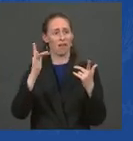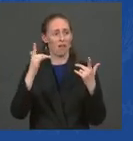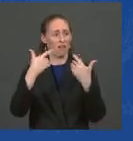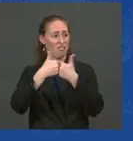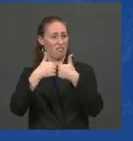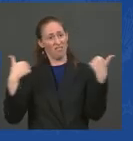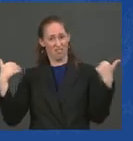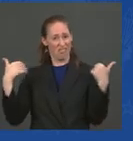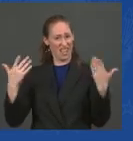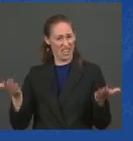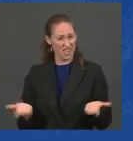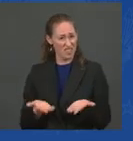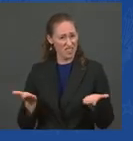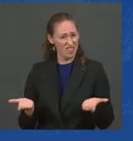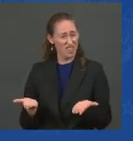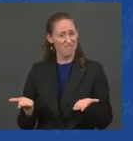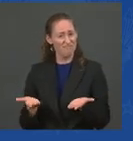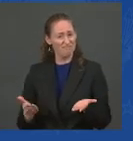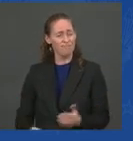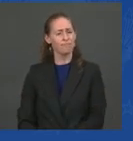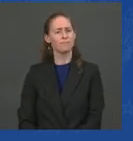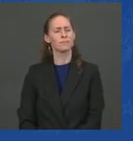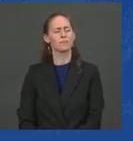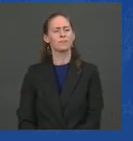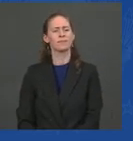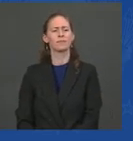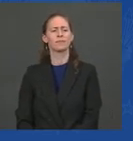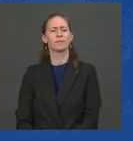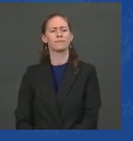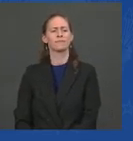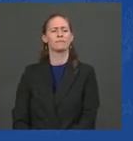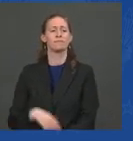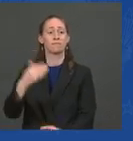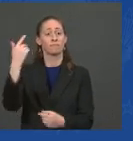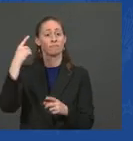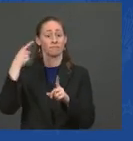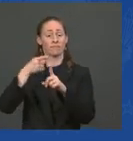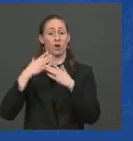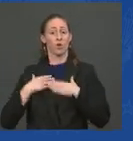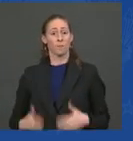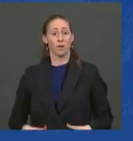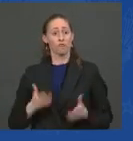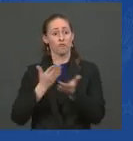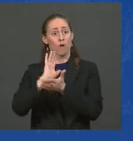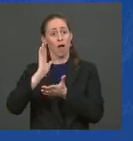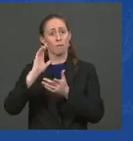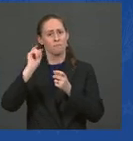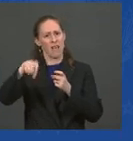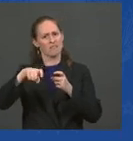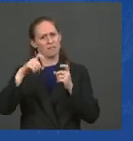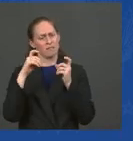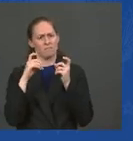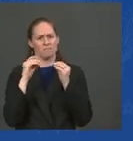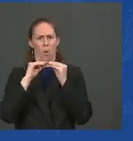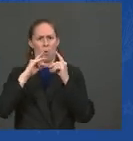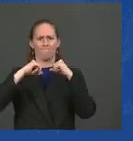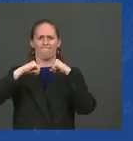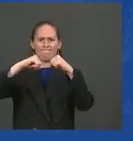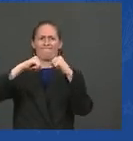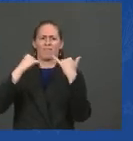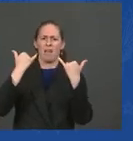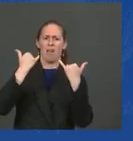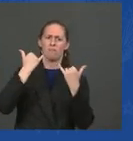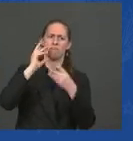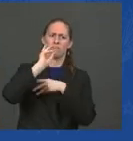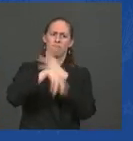Today, we know that our efforts to defend human rights around the world are stronger because we recognize